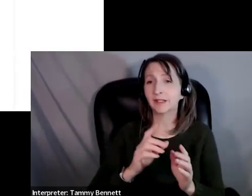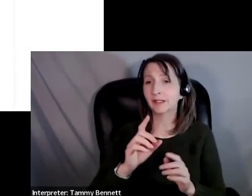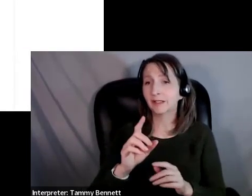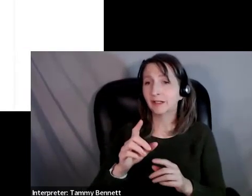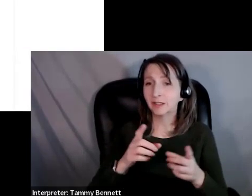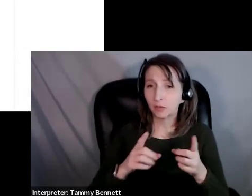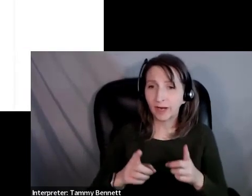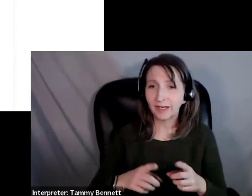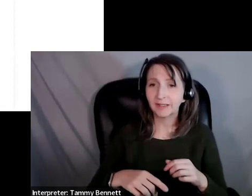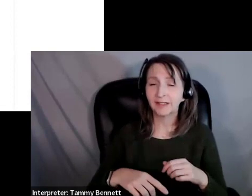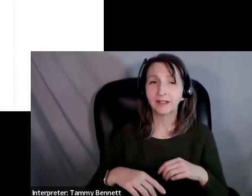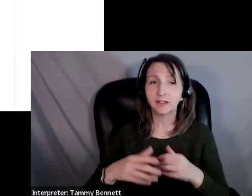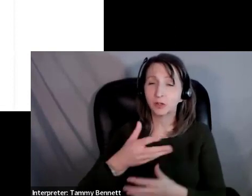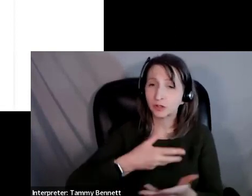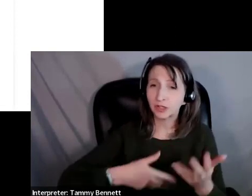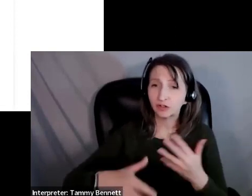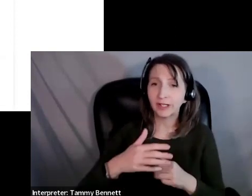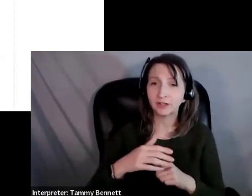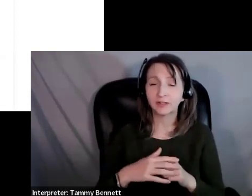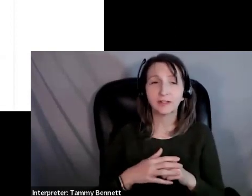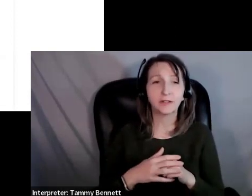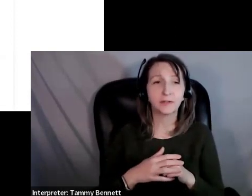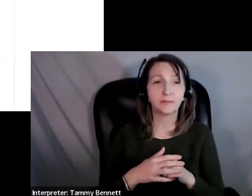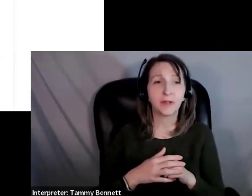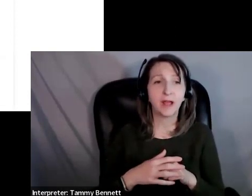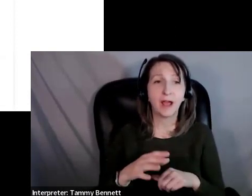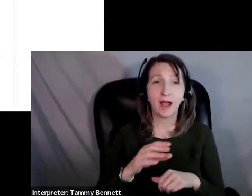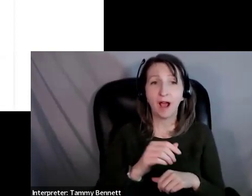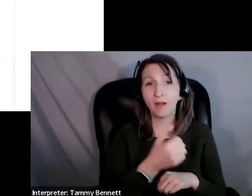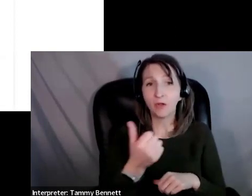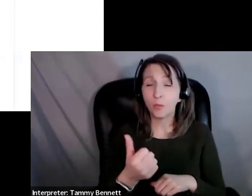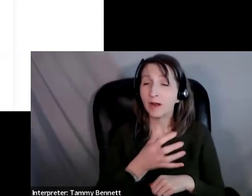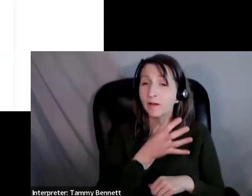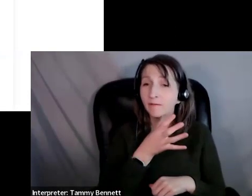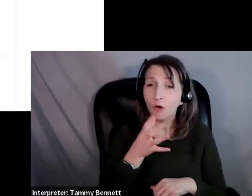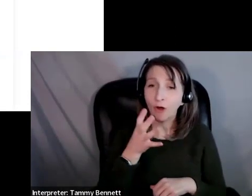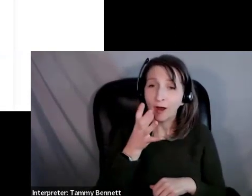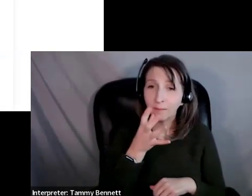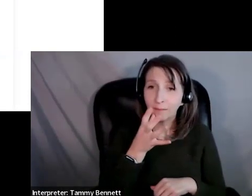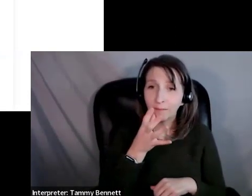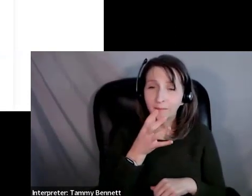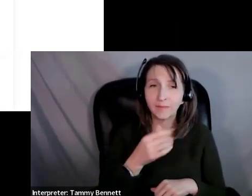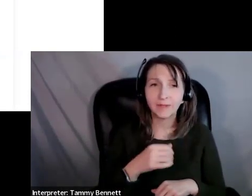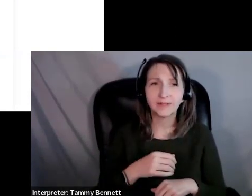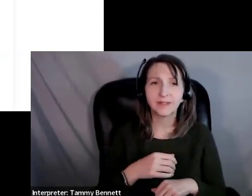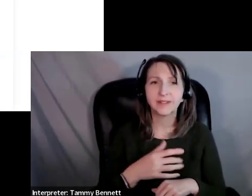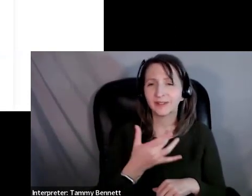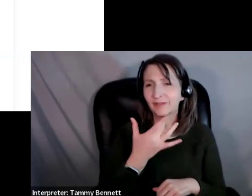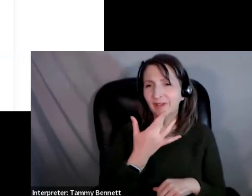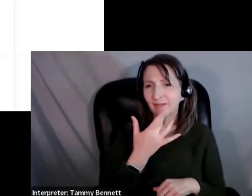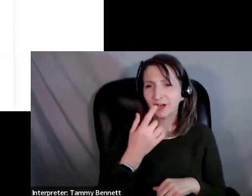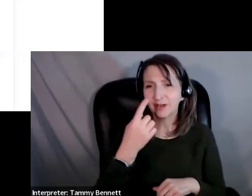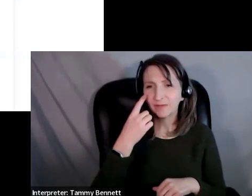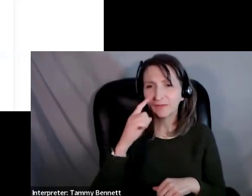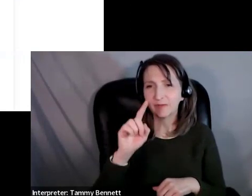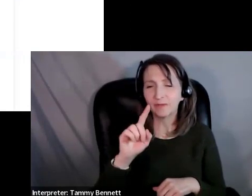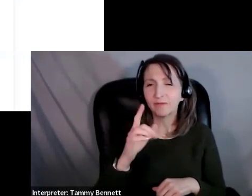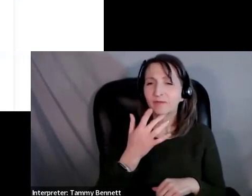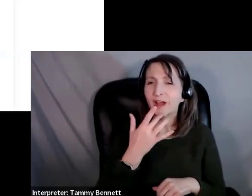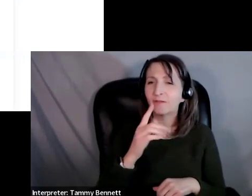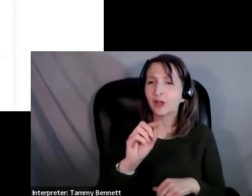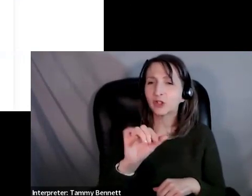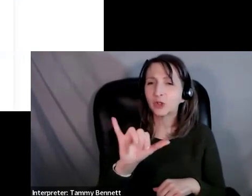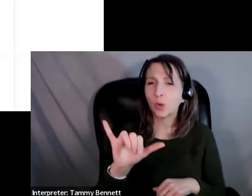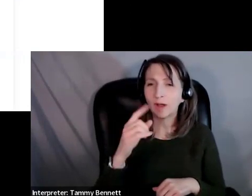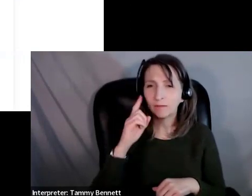And another one here. So this is a farm, our favorite toy for our younger students. So again, it's going in depth. And